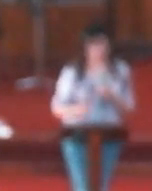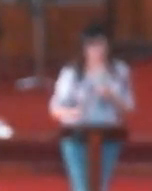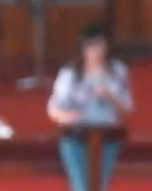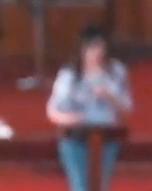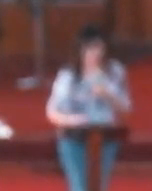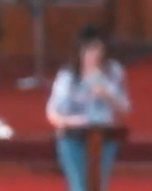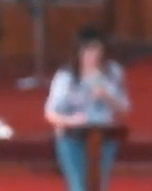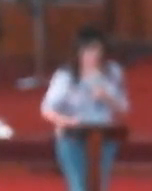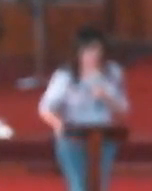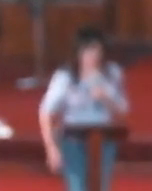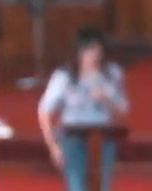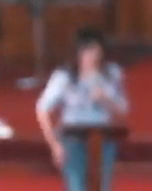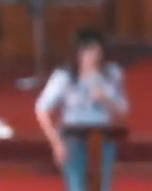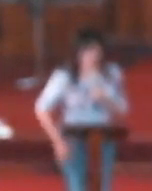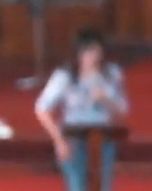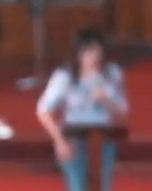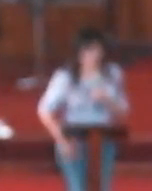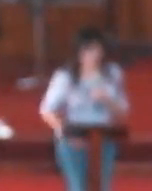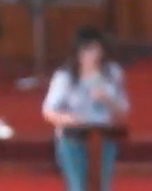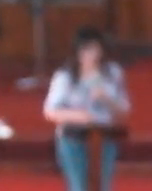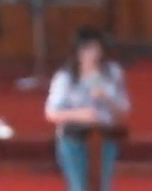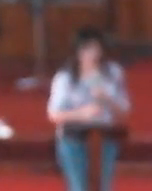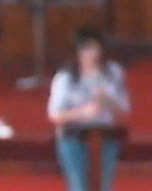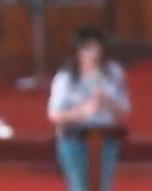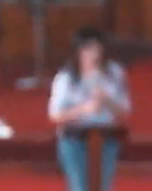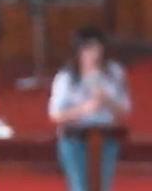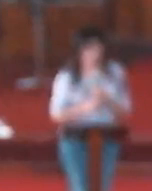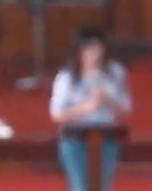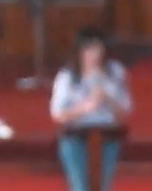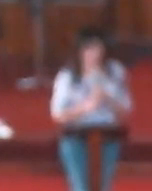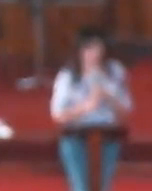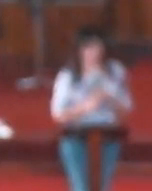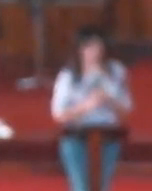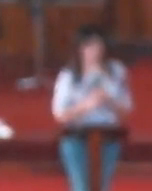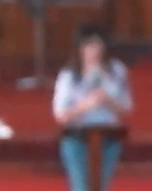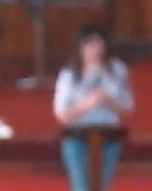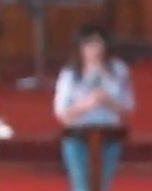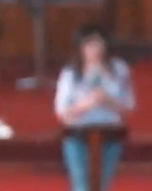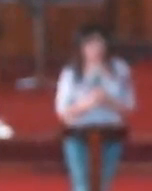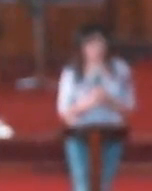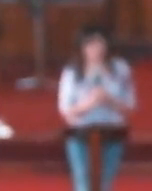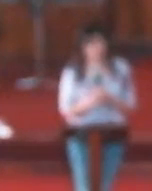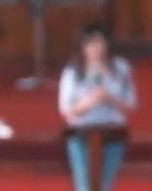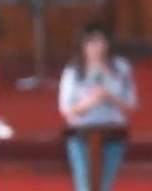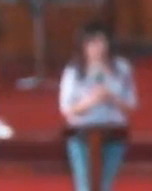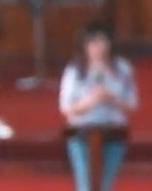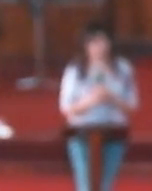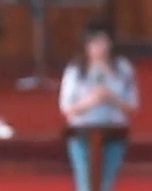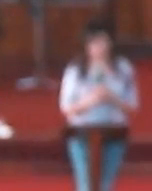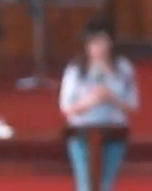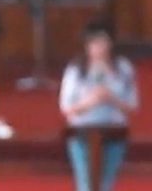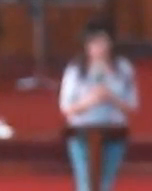9. But look at verse 9, because the Lord had spoken to her or to him before. A una viuda de este